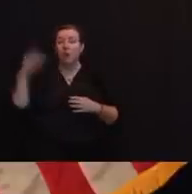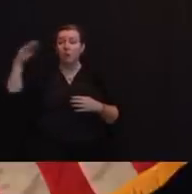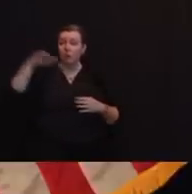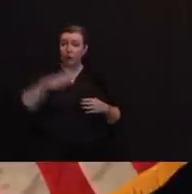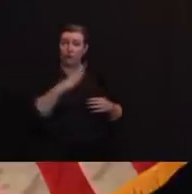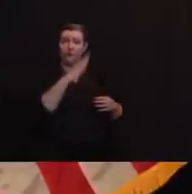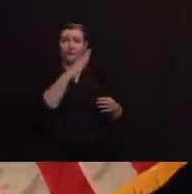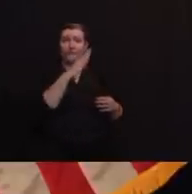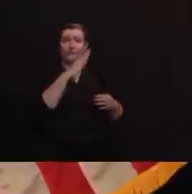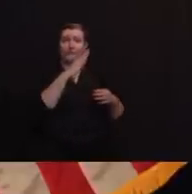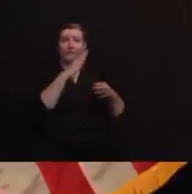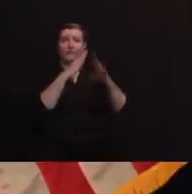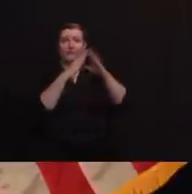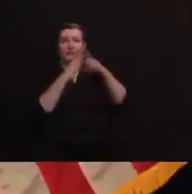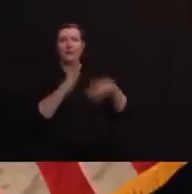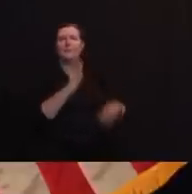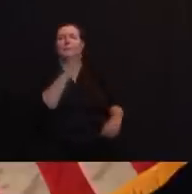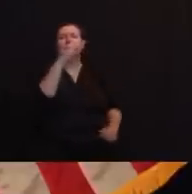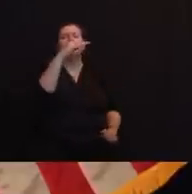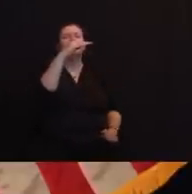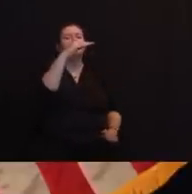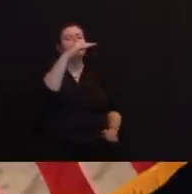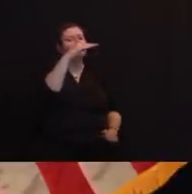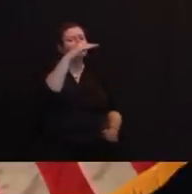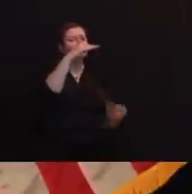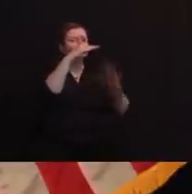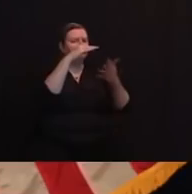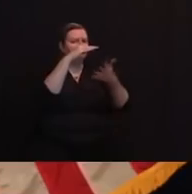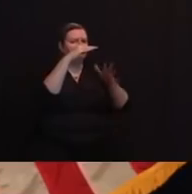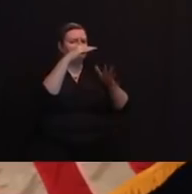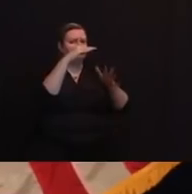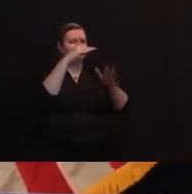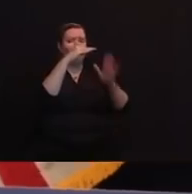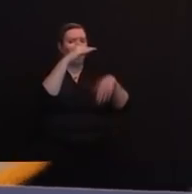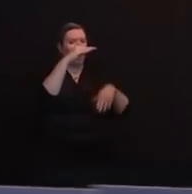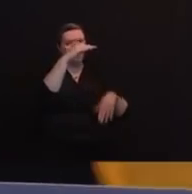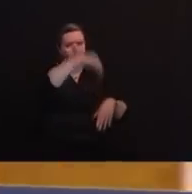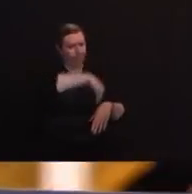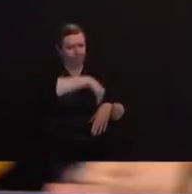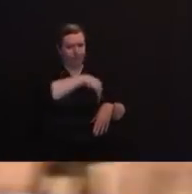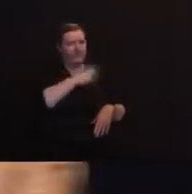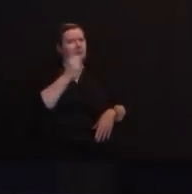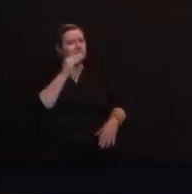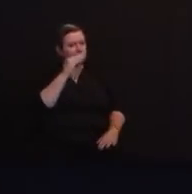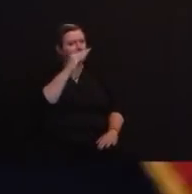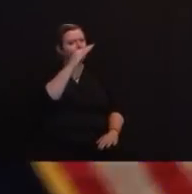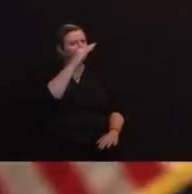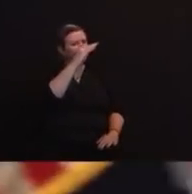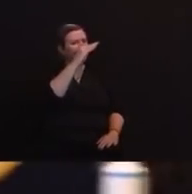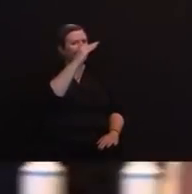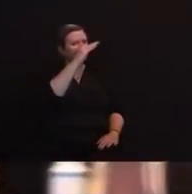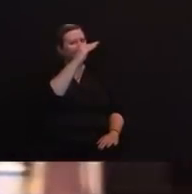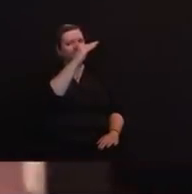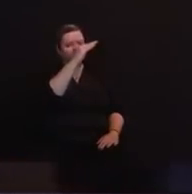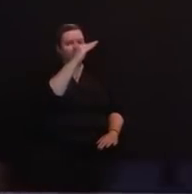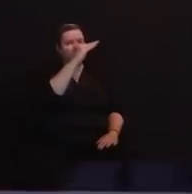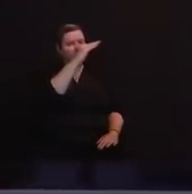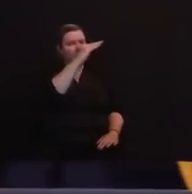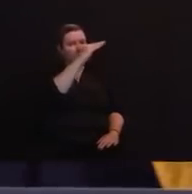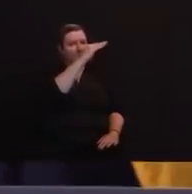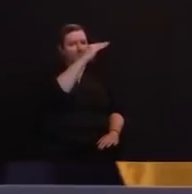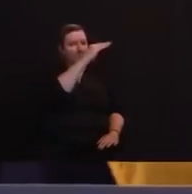rise that began in late September, early October. And remember, at least one of the models we showed, the window it